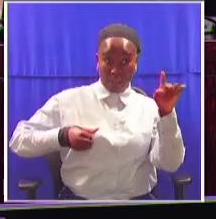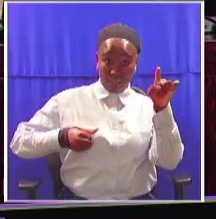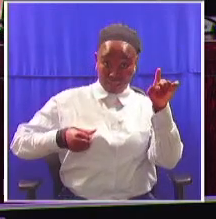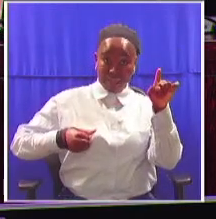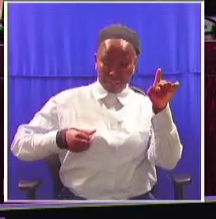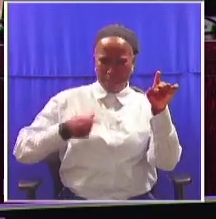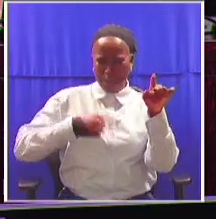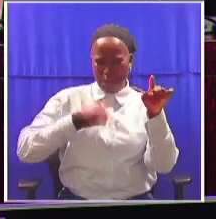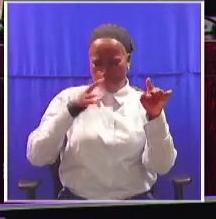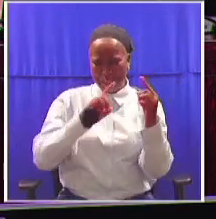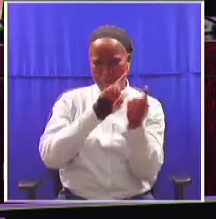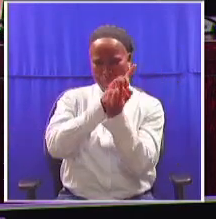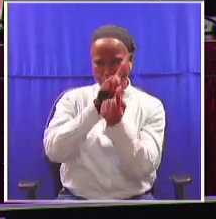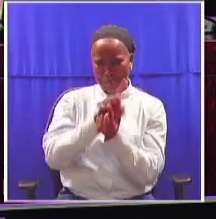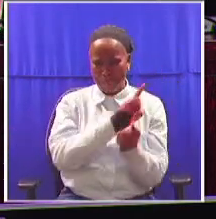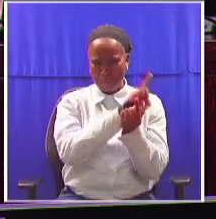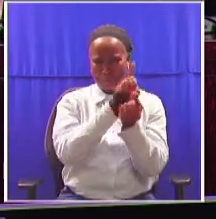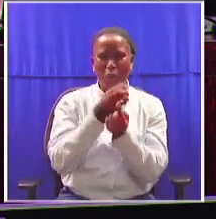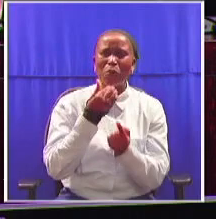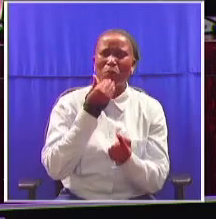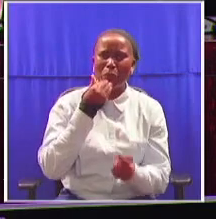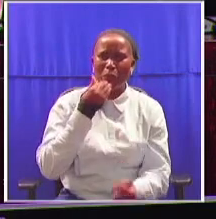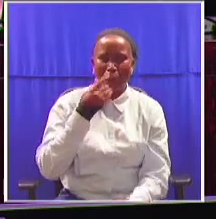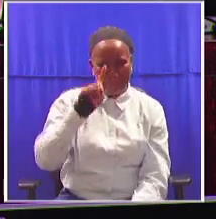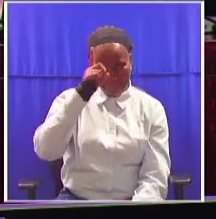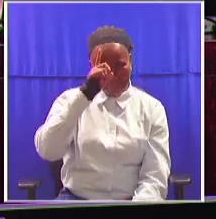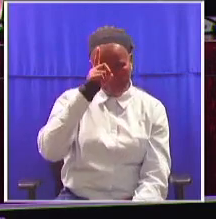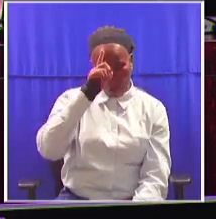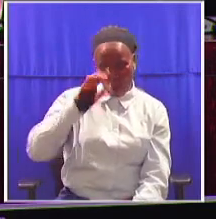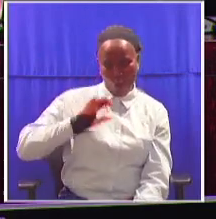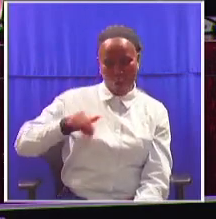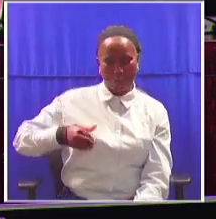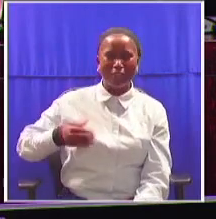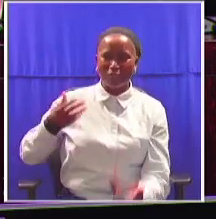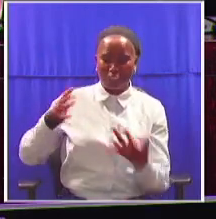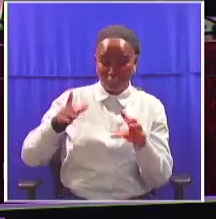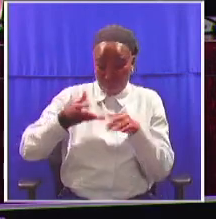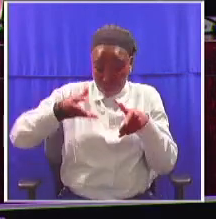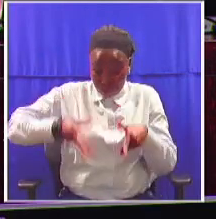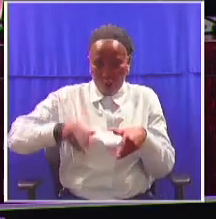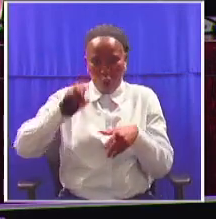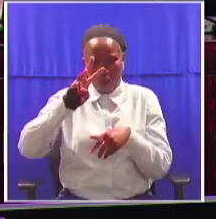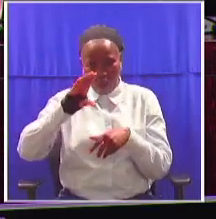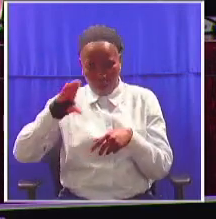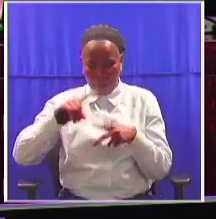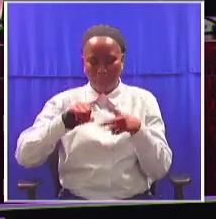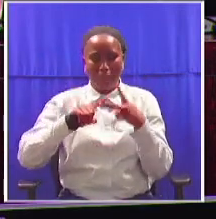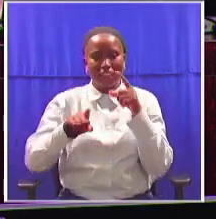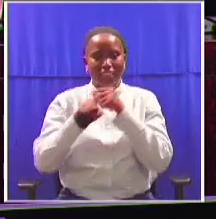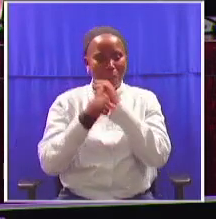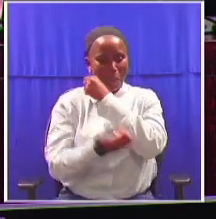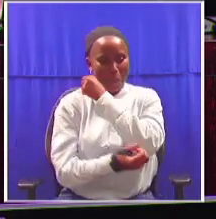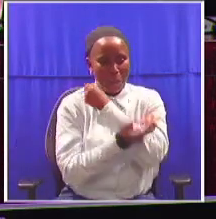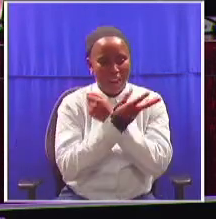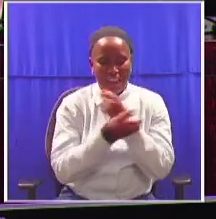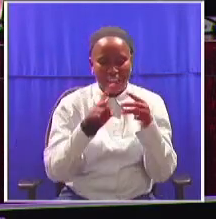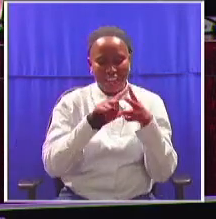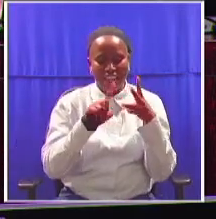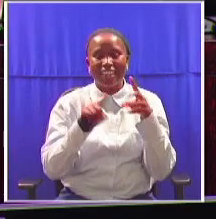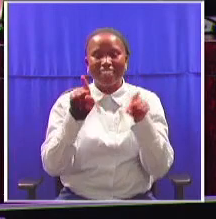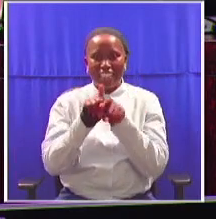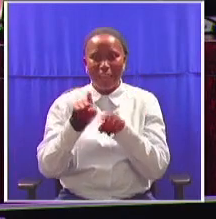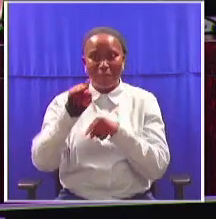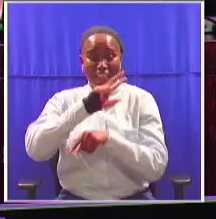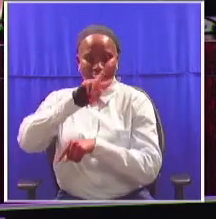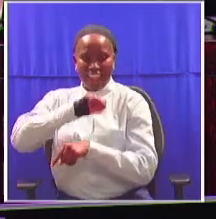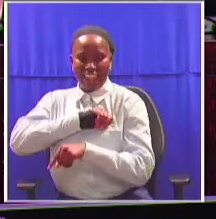black investors here in the Western Cape, in Mpumalanga, as well as in KZN, who are